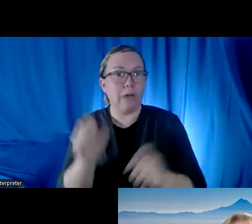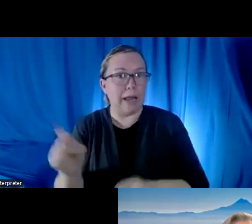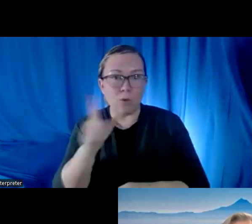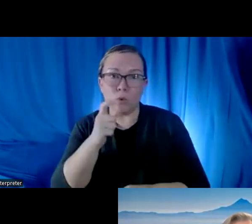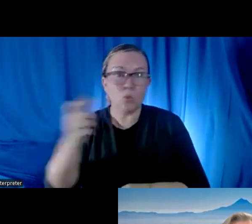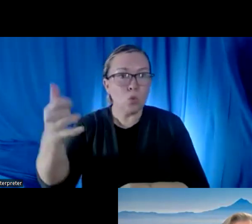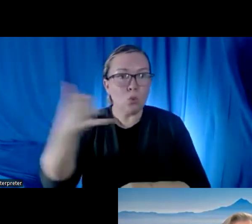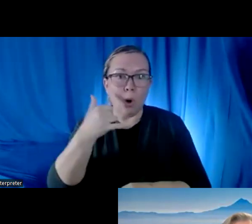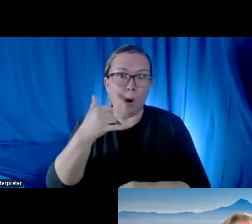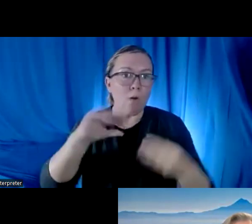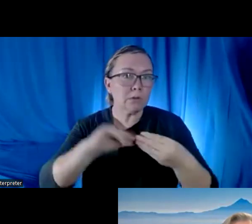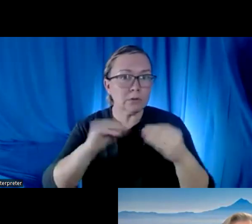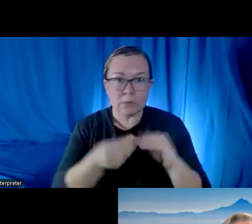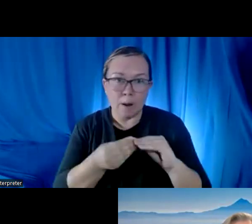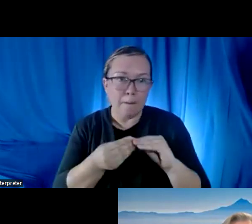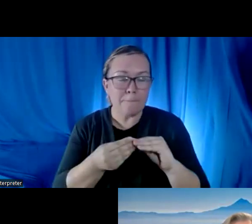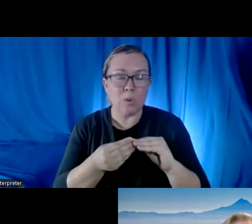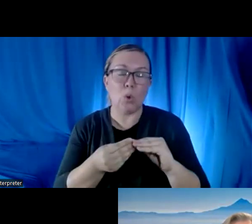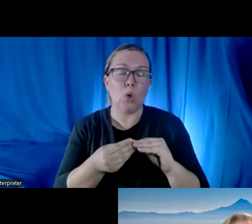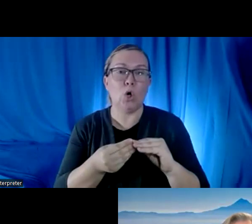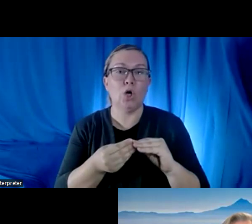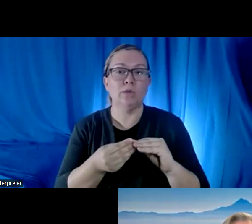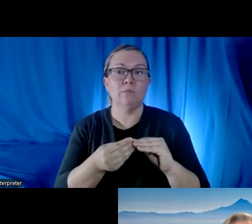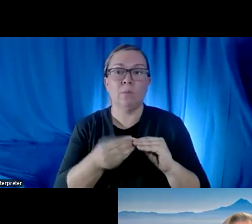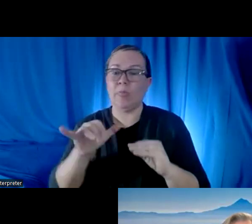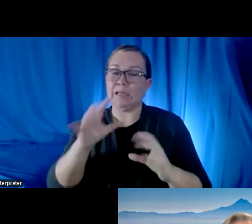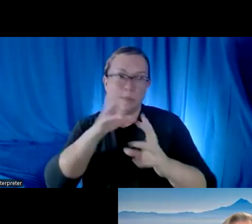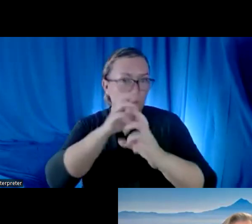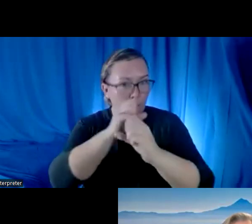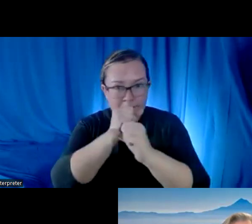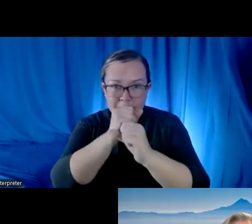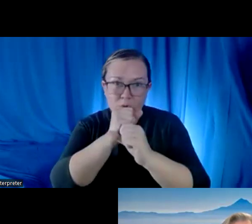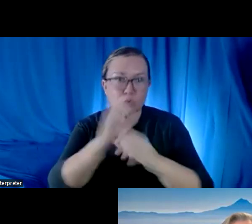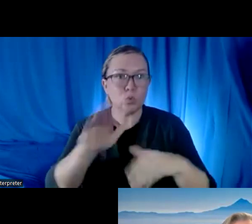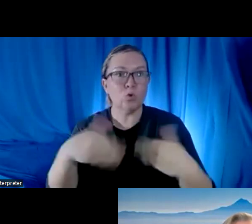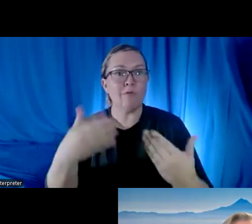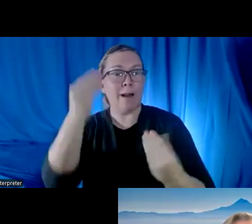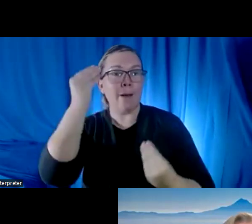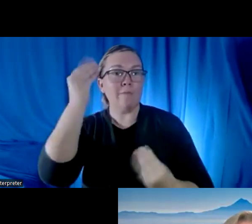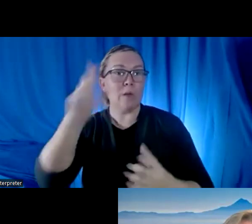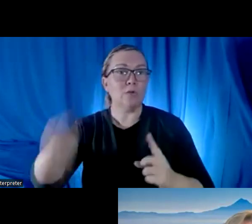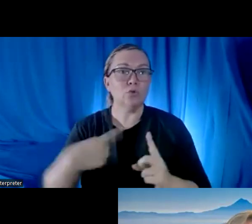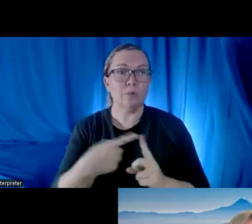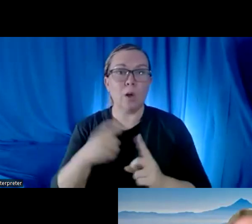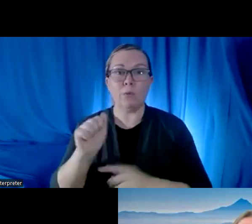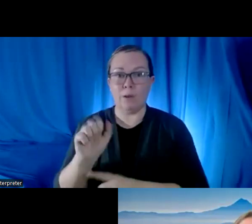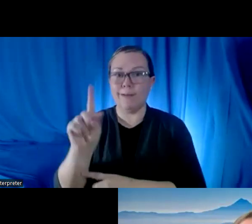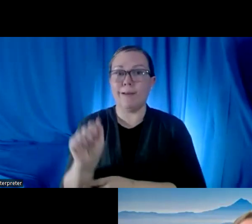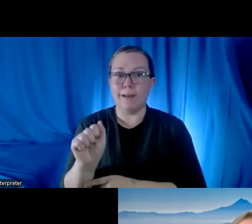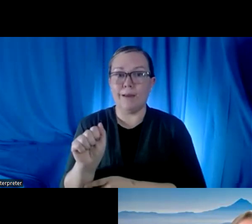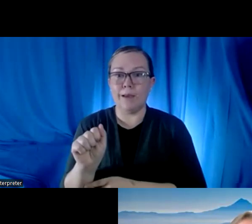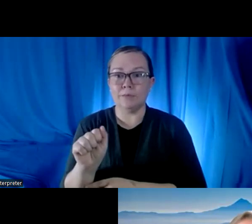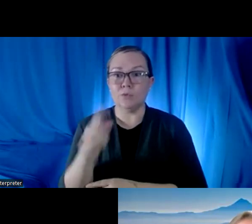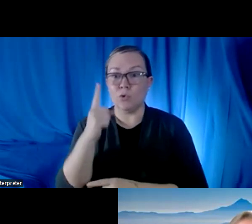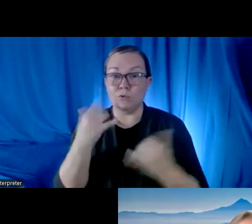calls our hotline number is confidentially provided information about the ADA. So for